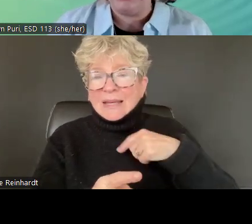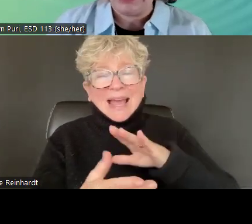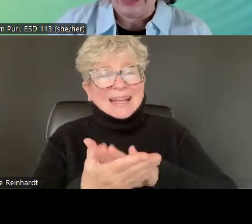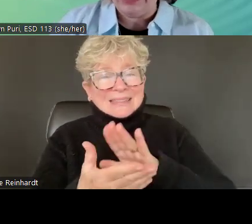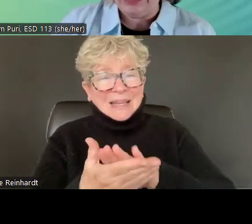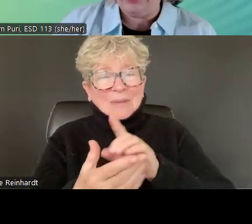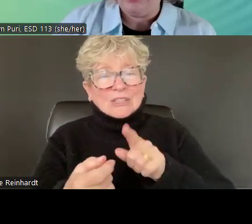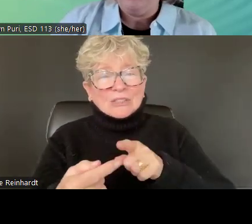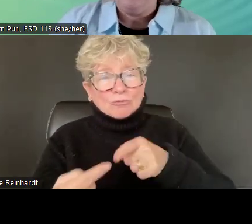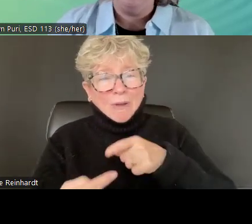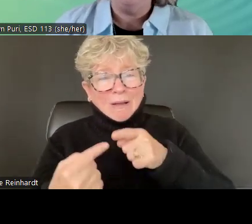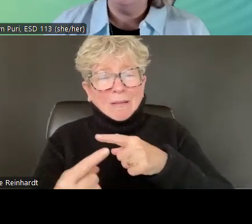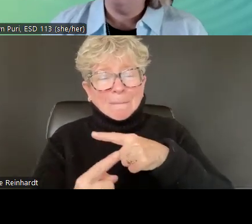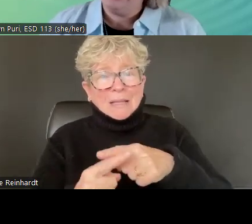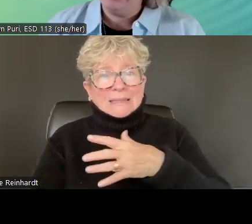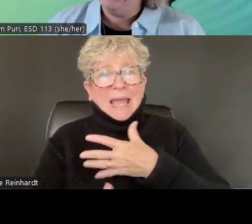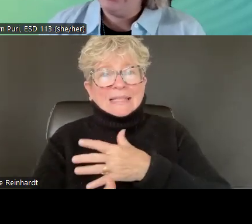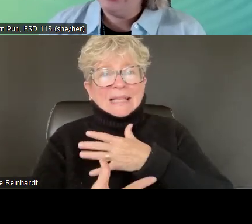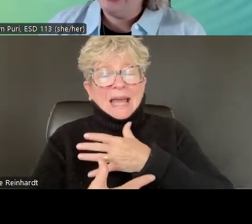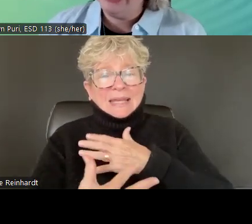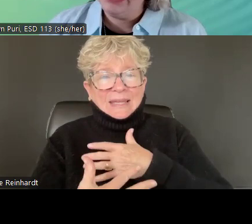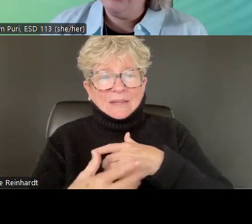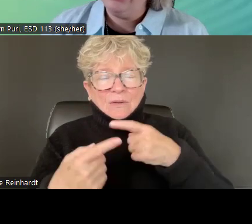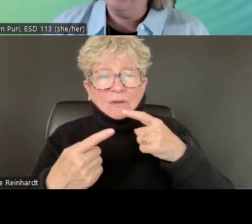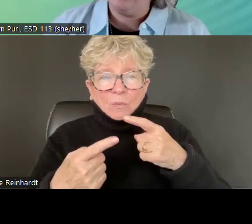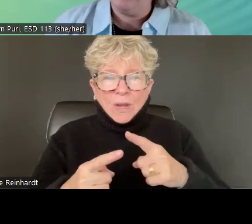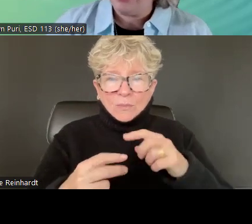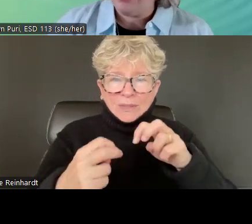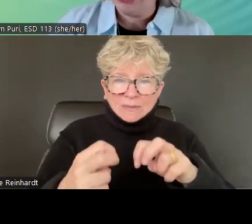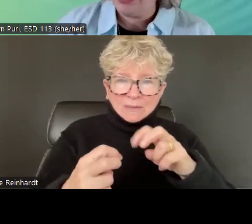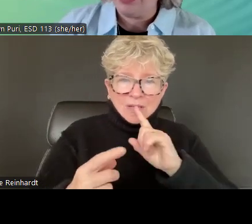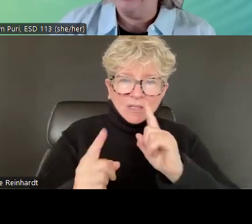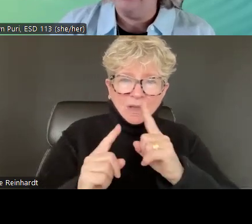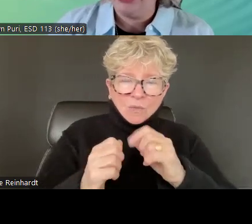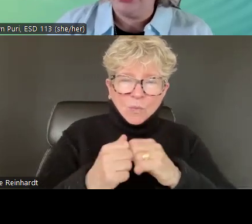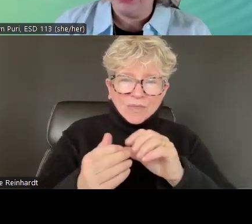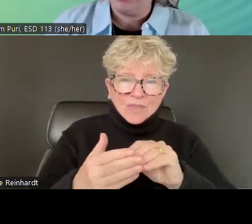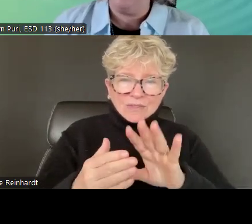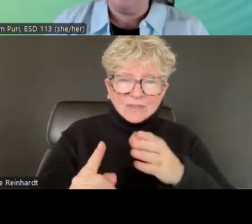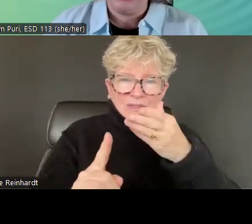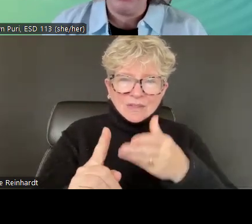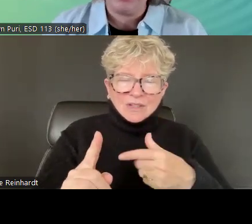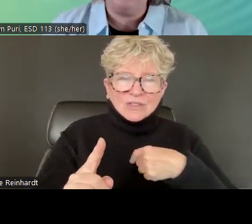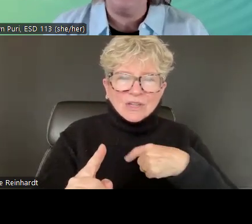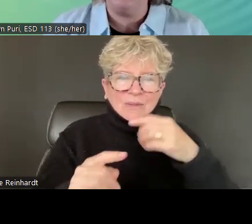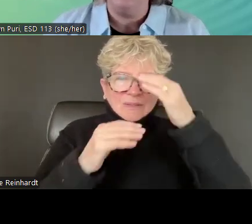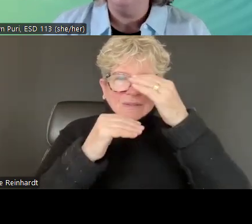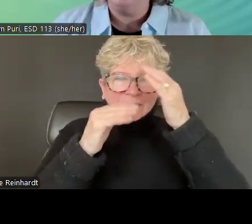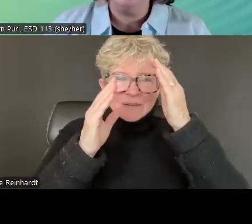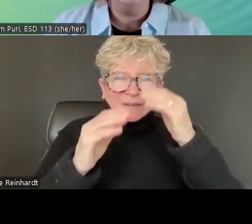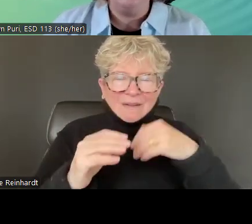and anxiety. When speaking with the student, we learned that she had a vision disability that